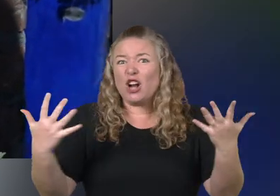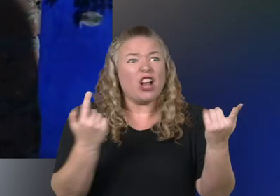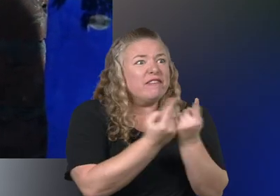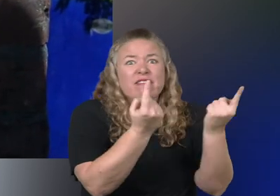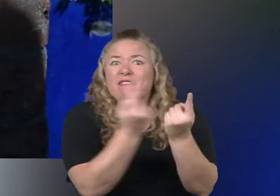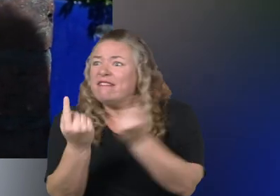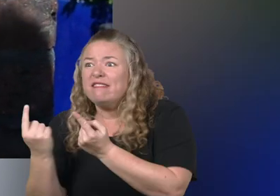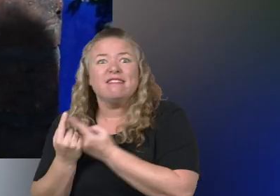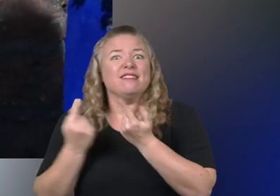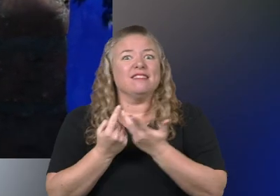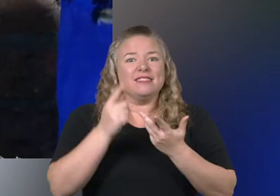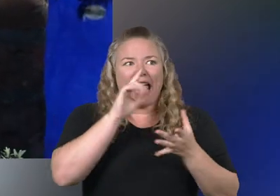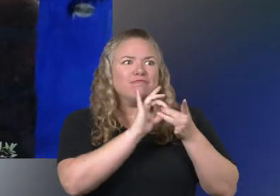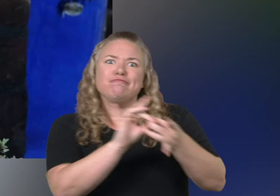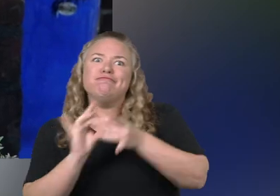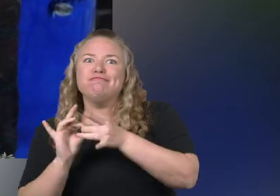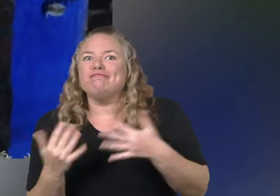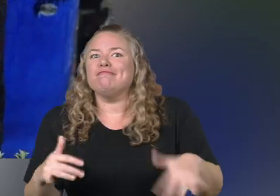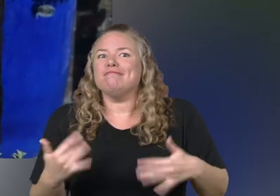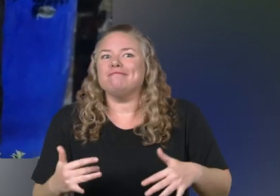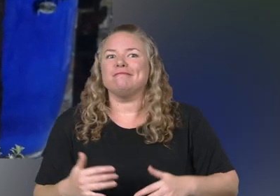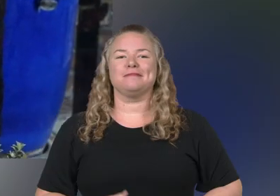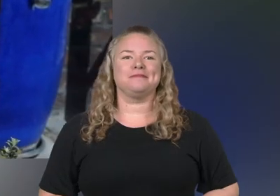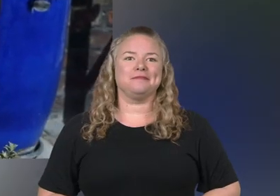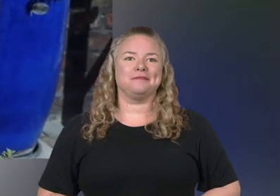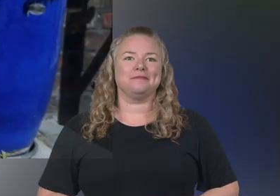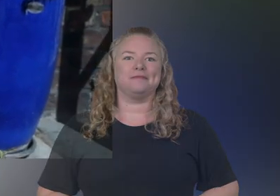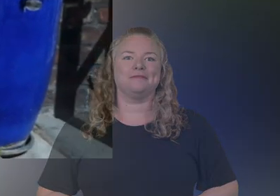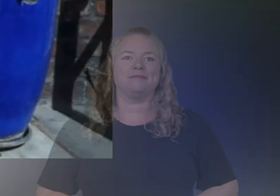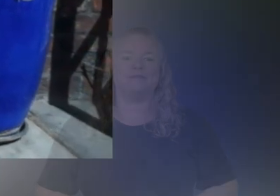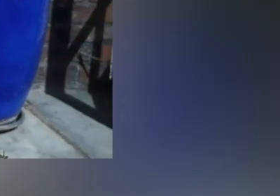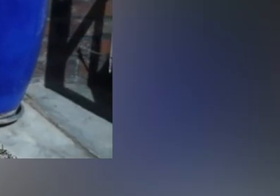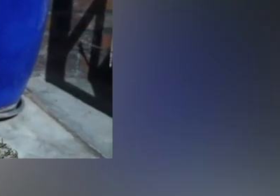it's only just opened. There's a lot you can do. It looks really engaging.